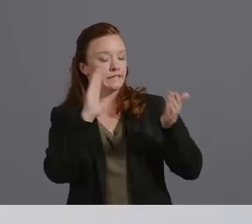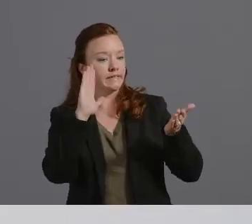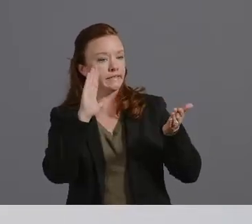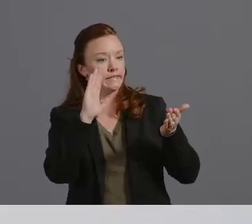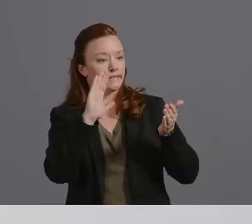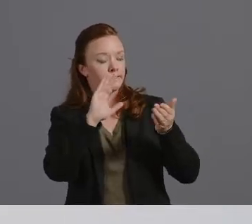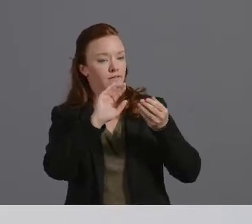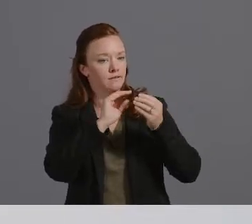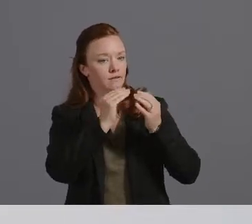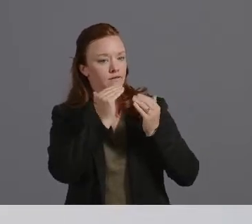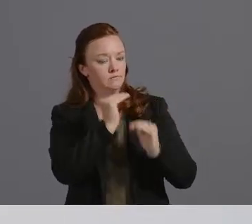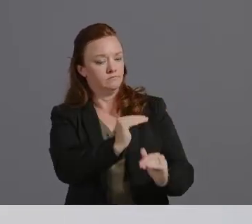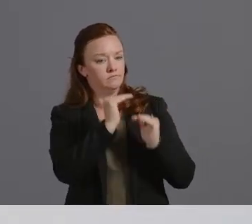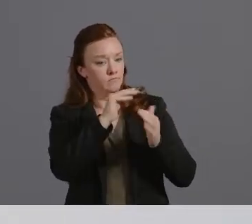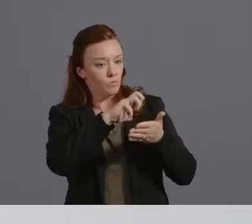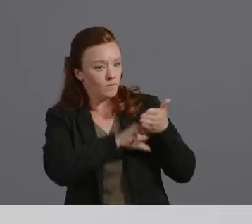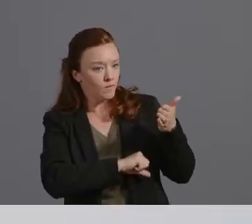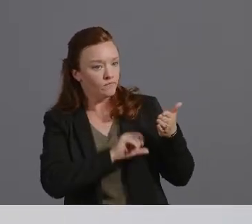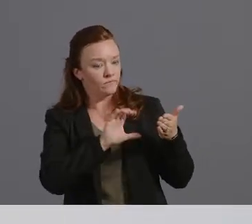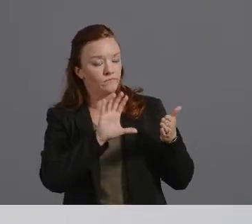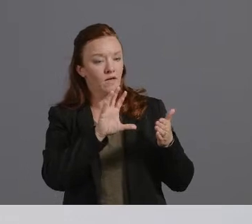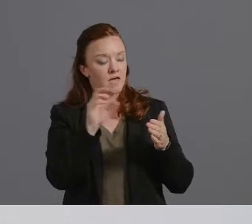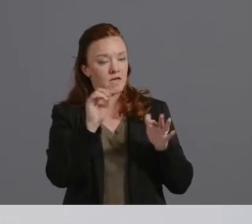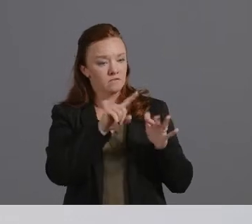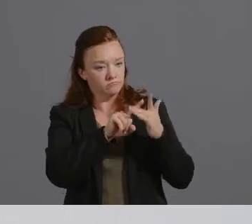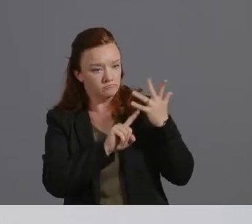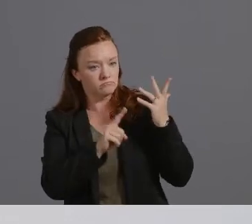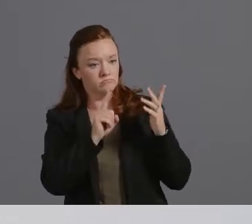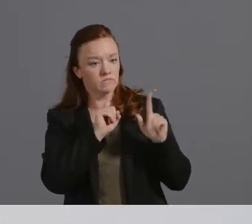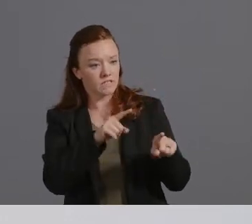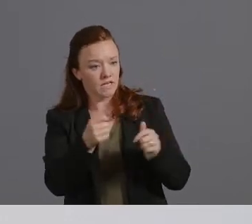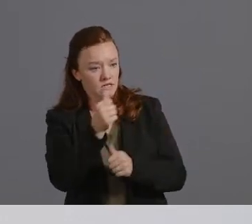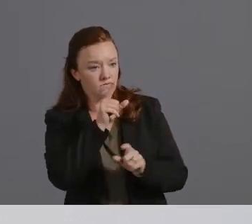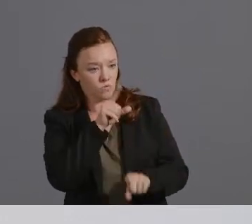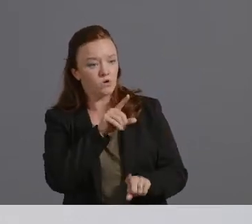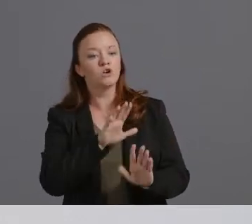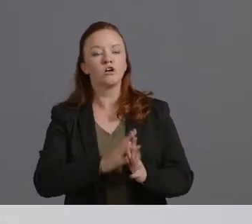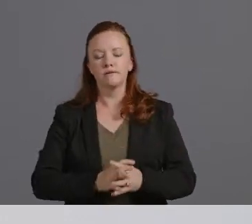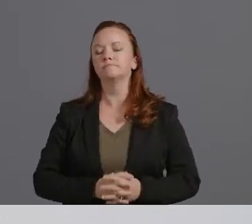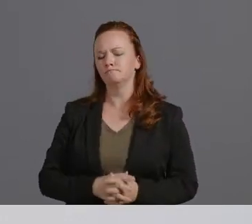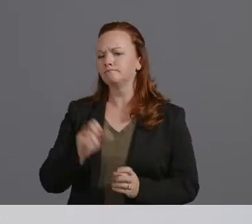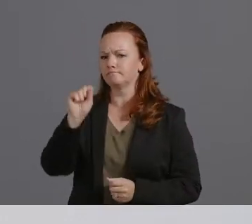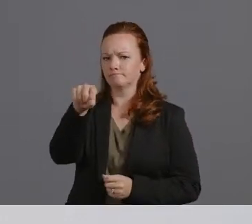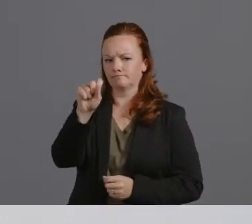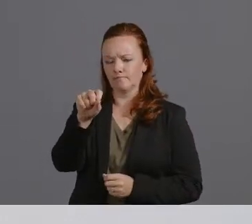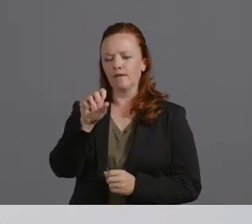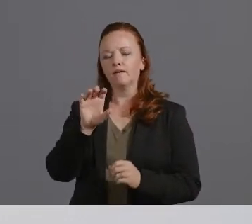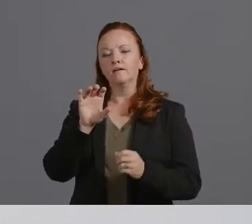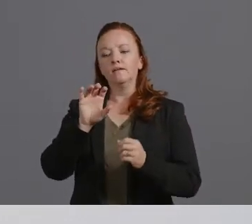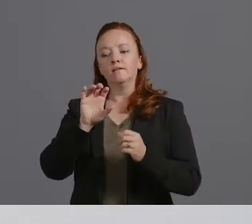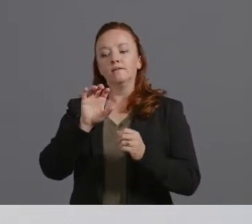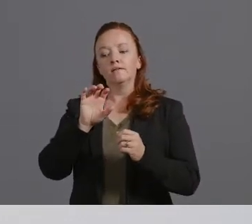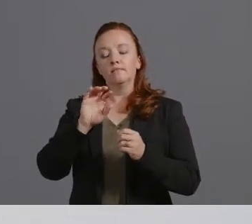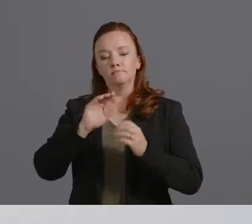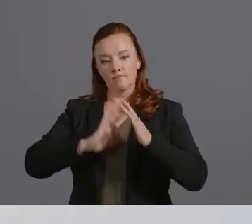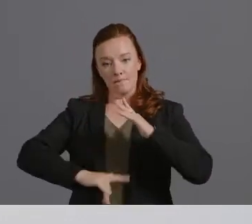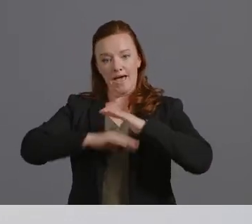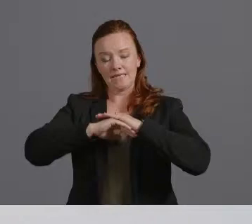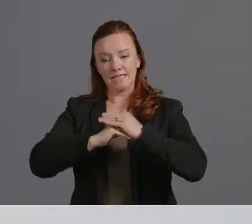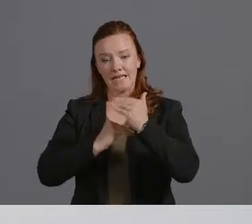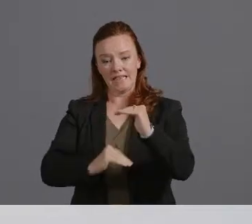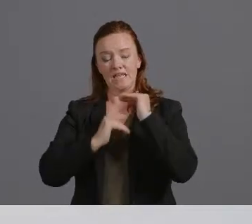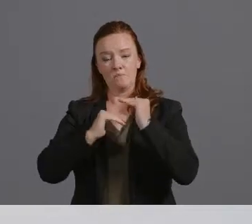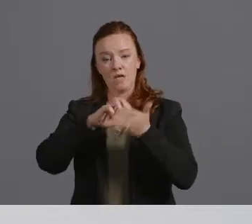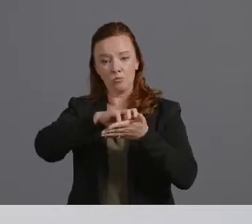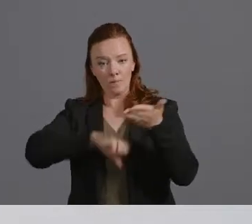the contents therein? Yes. So in reducing the capacity and maintaining all of those mitigation strategies,